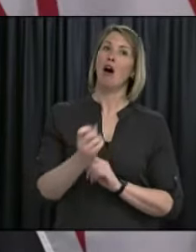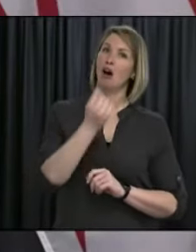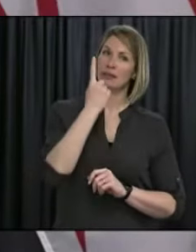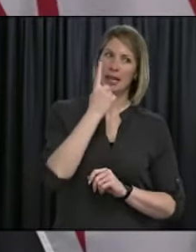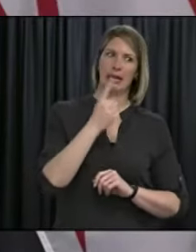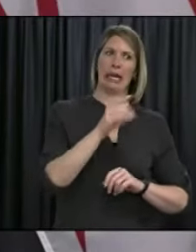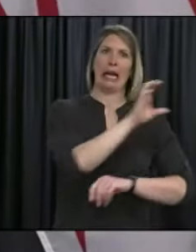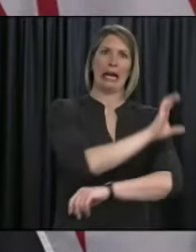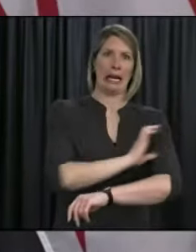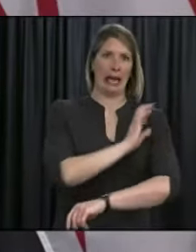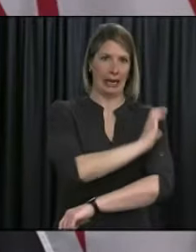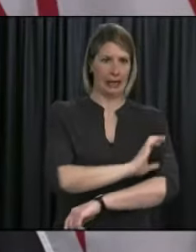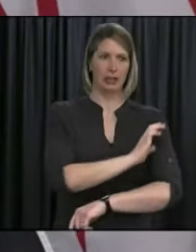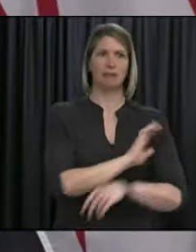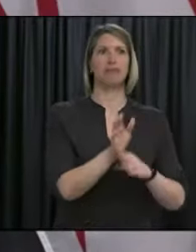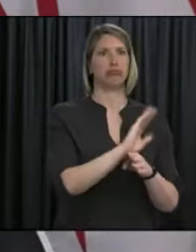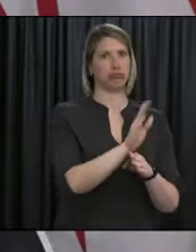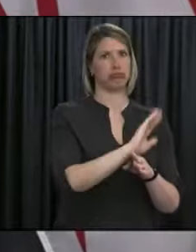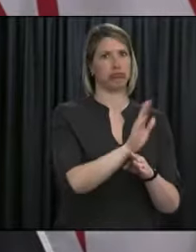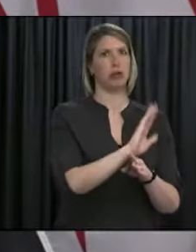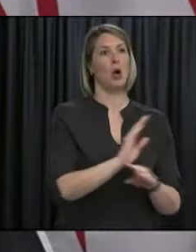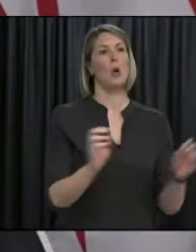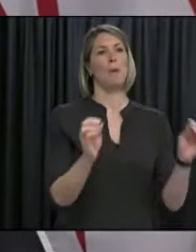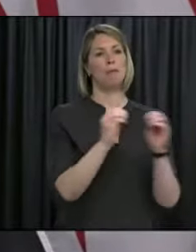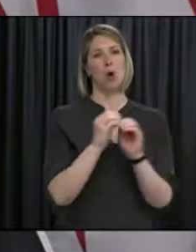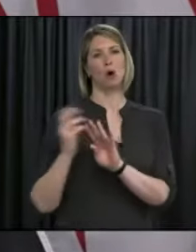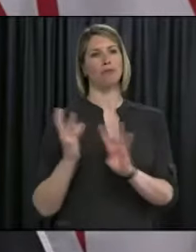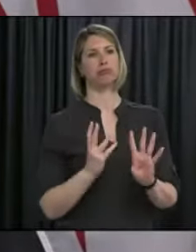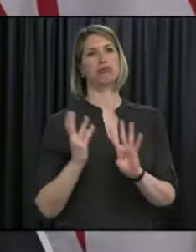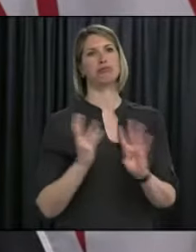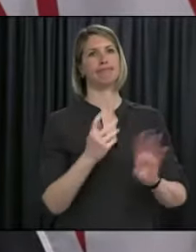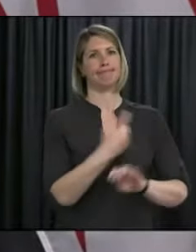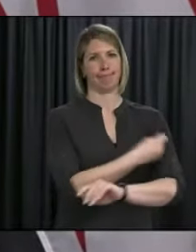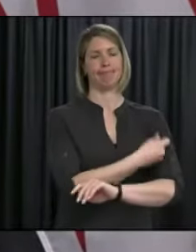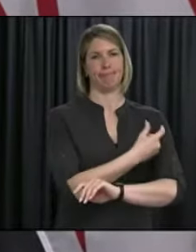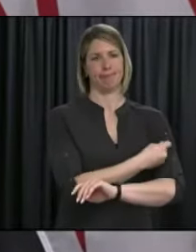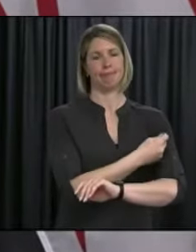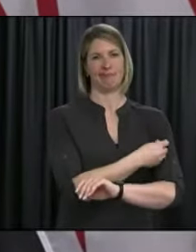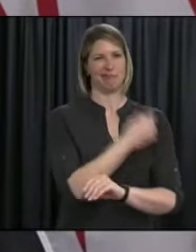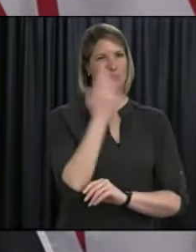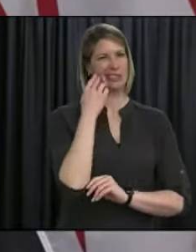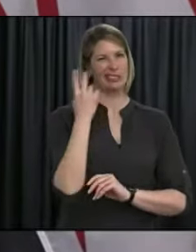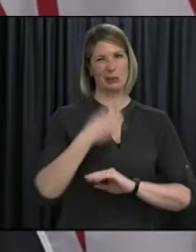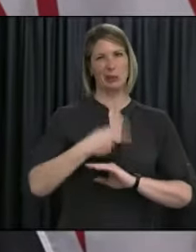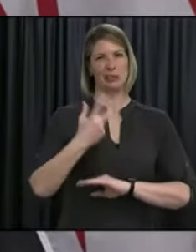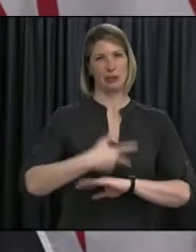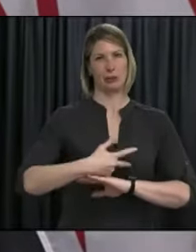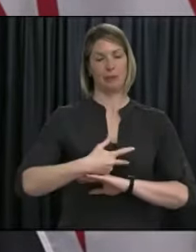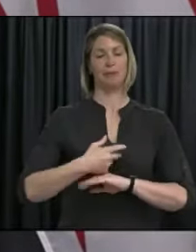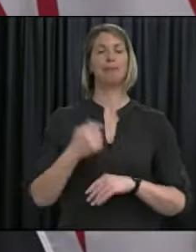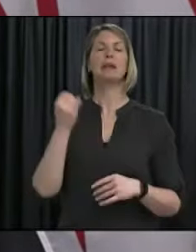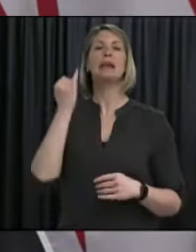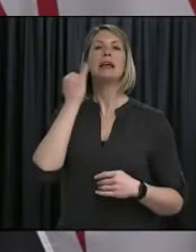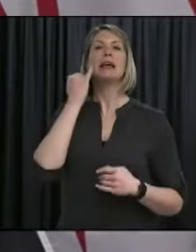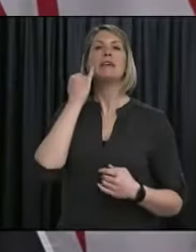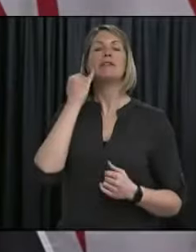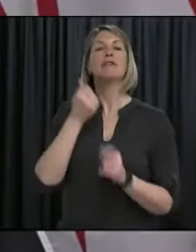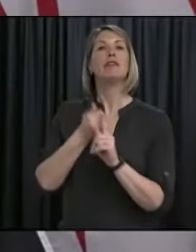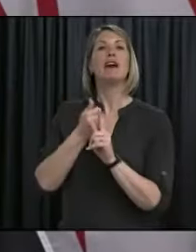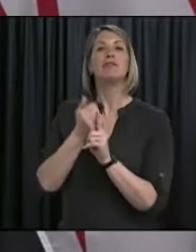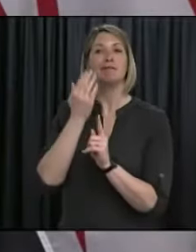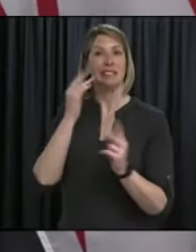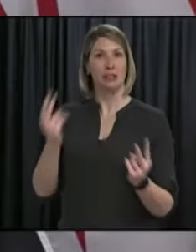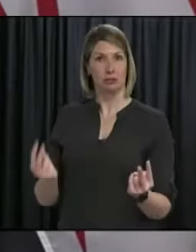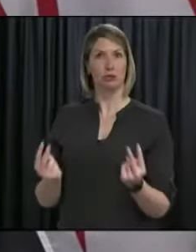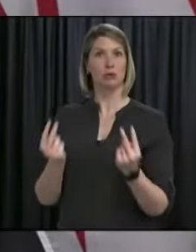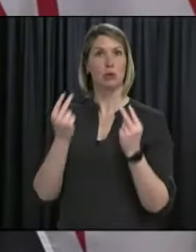traffic in recent days. As a recap for those who may have just joined us, we have one new confirmed case since yesterday's media